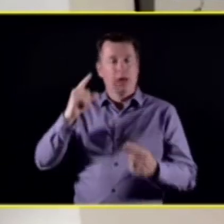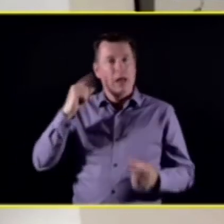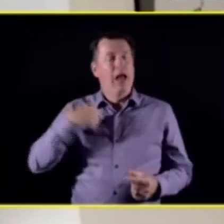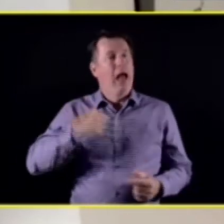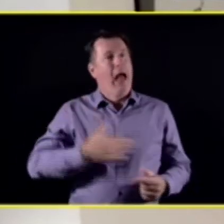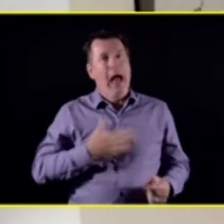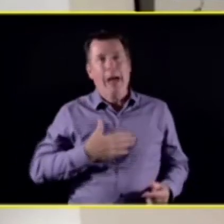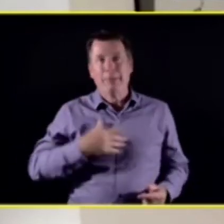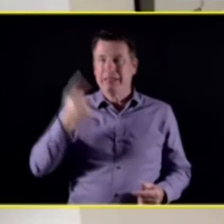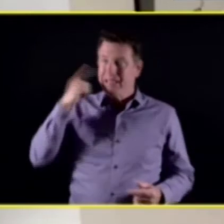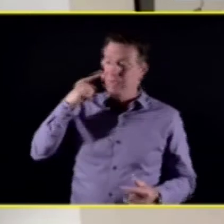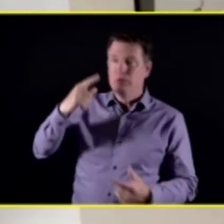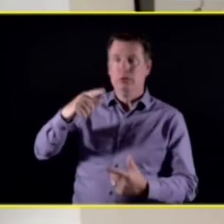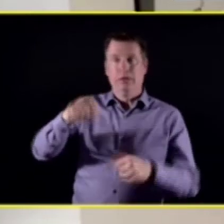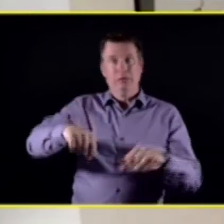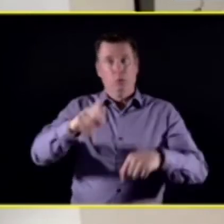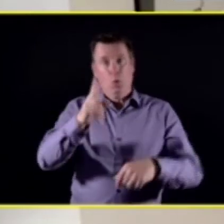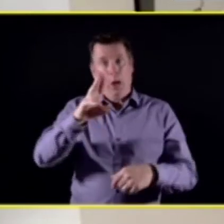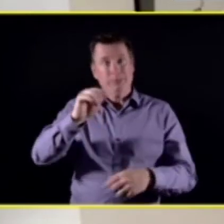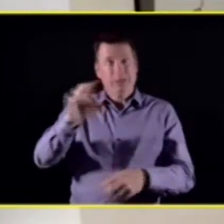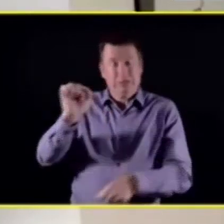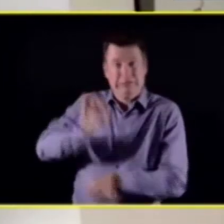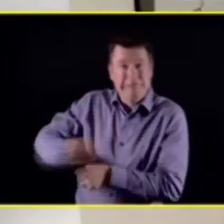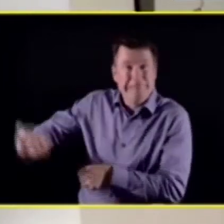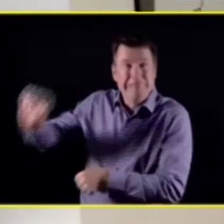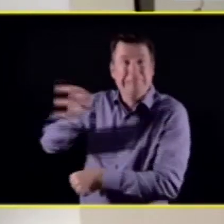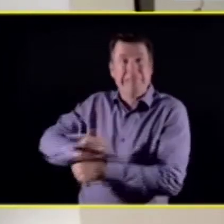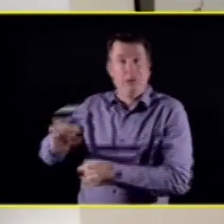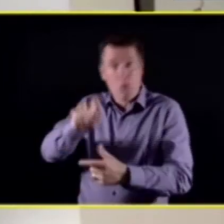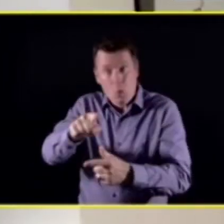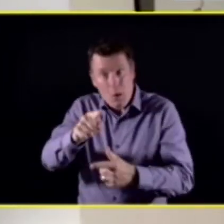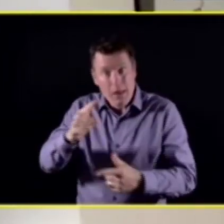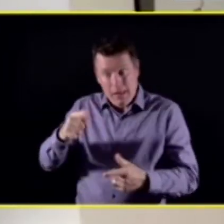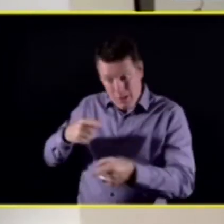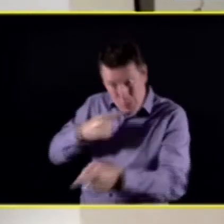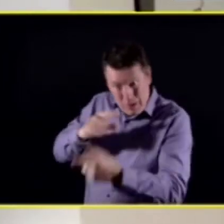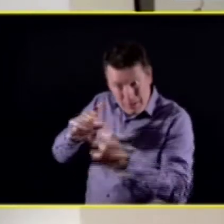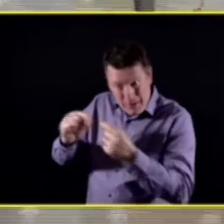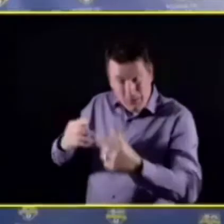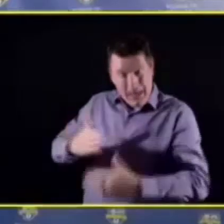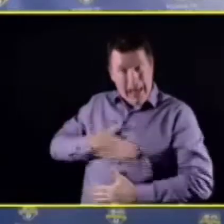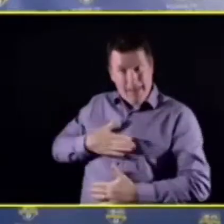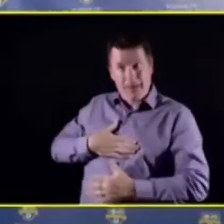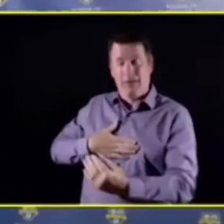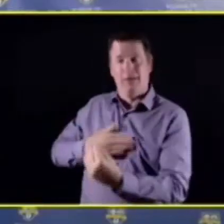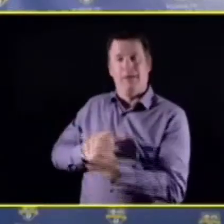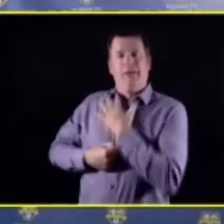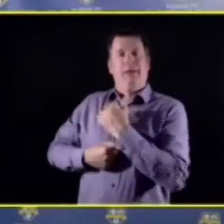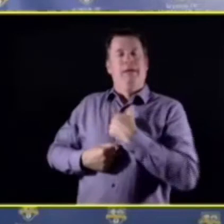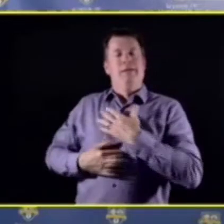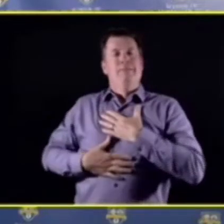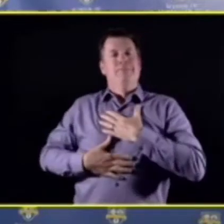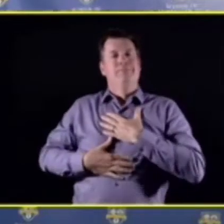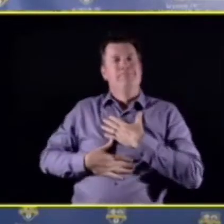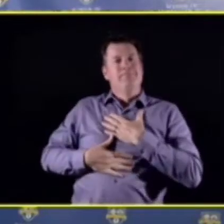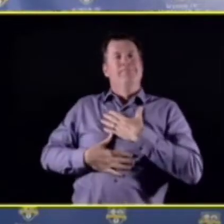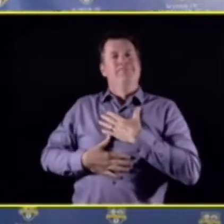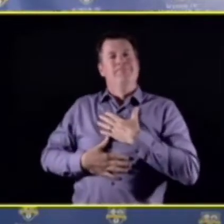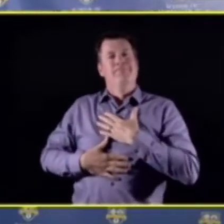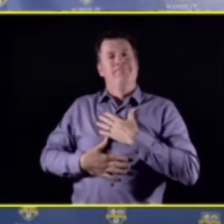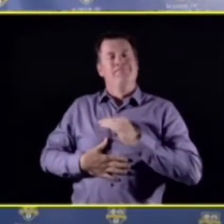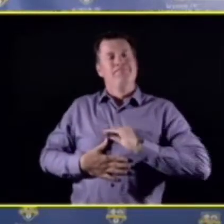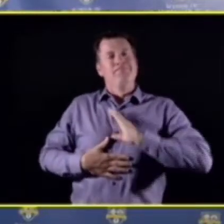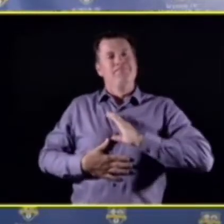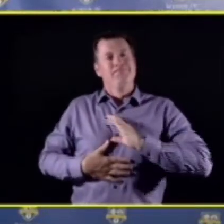that we've come through for you. Brett or Pat, do you have any follow-up questions for anyone on the